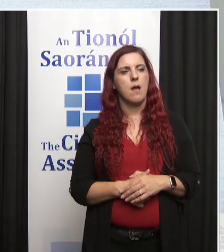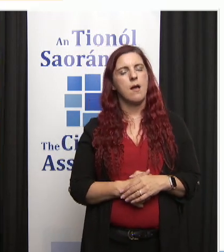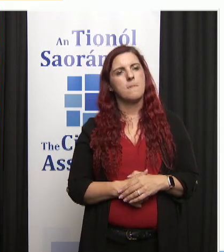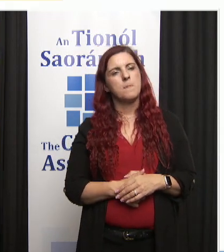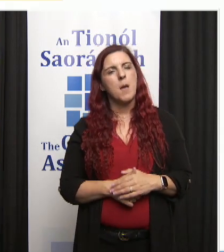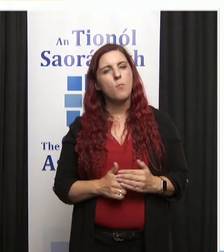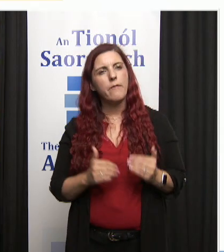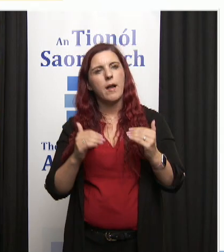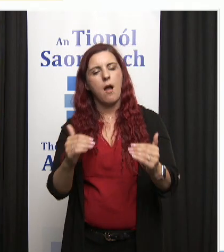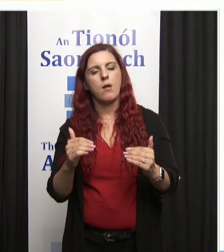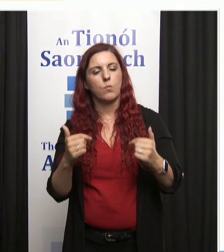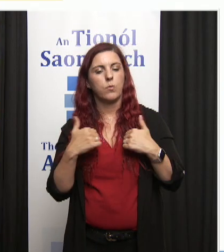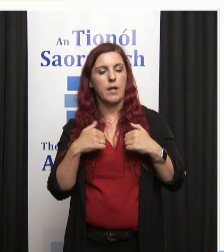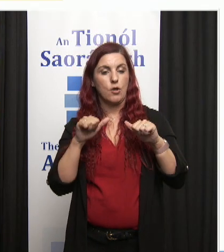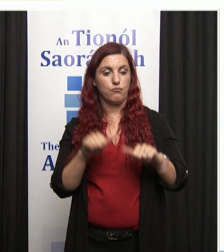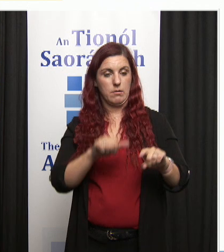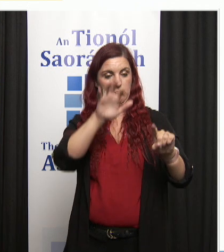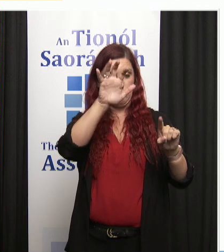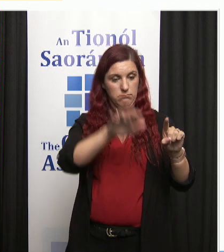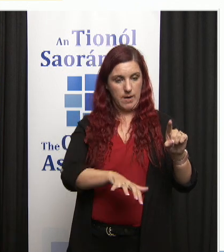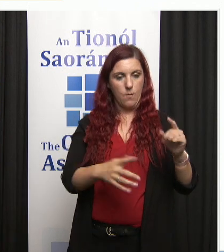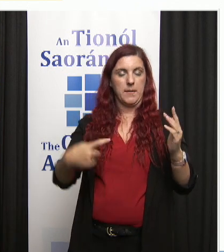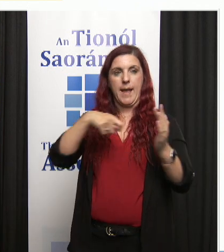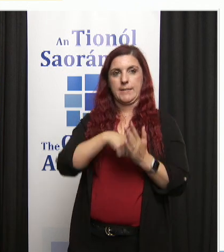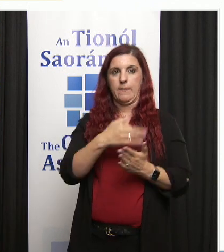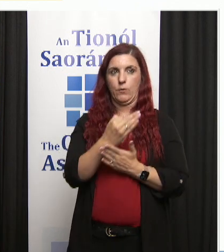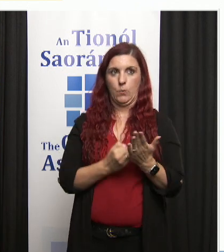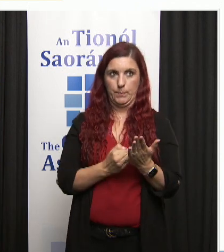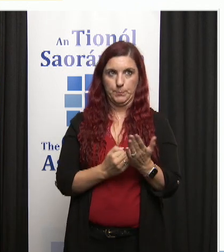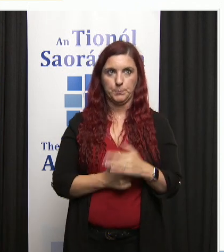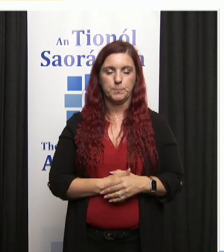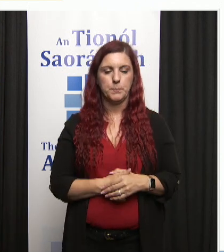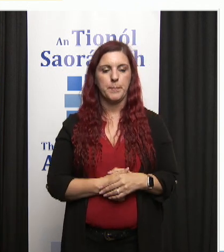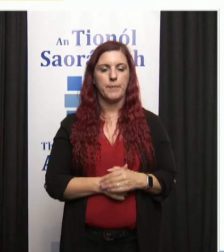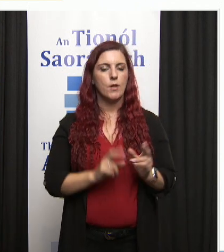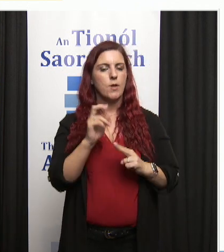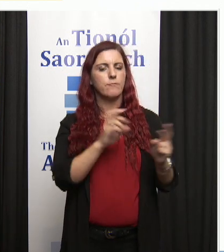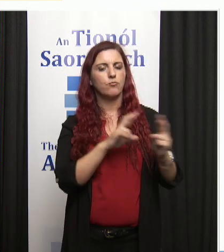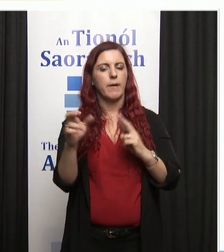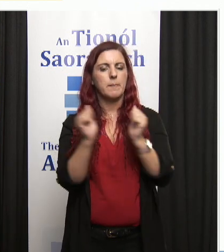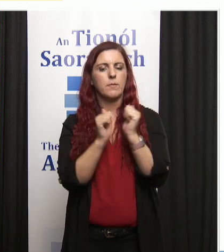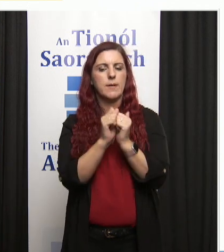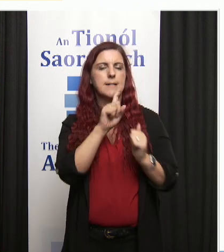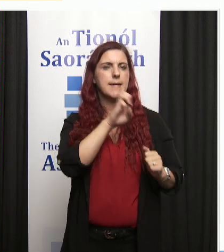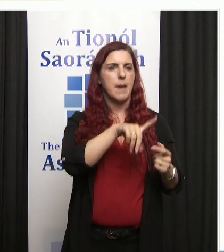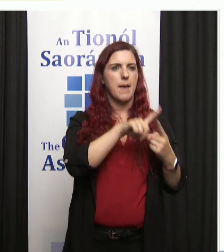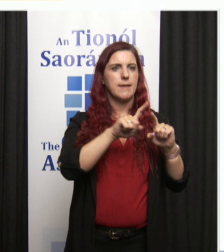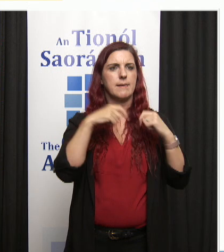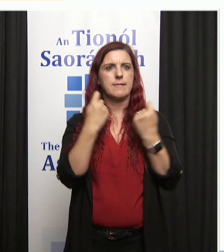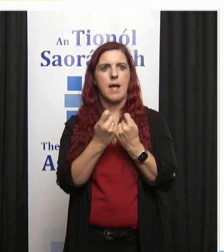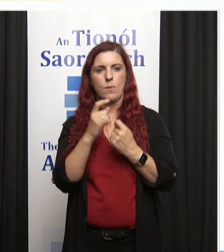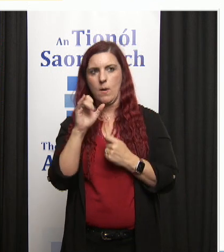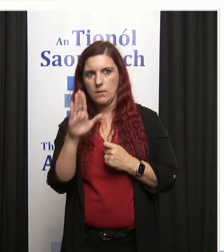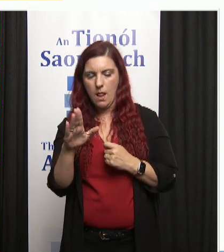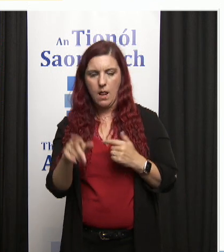we agreed to all of these and we added a few. There should be regular meetings with the DEM and town